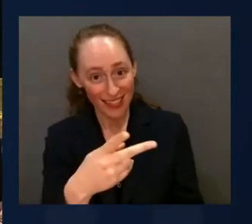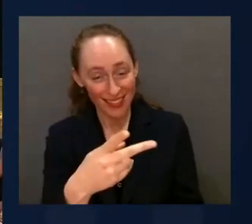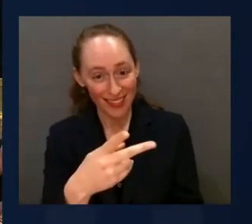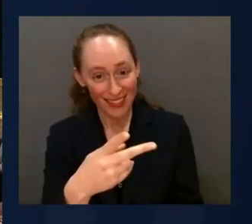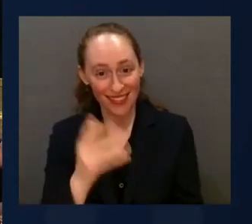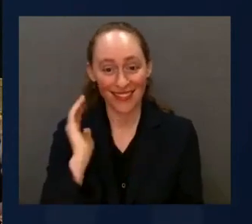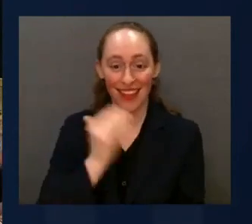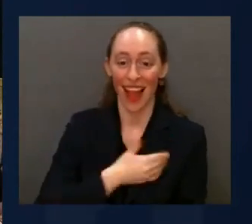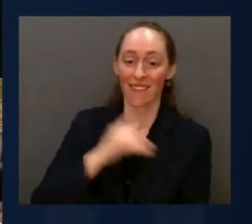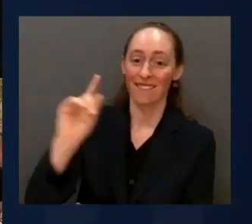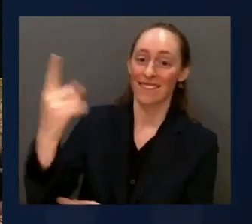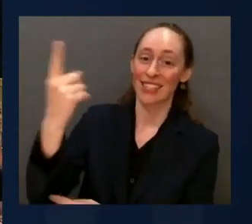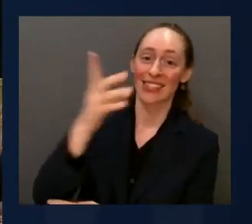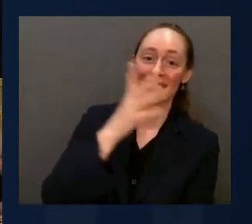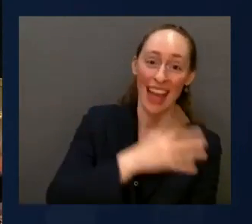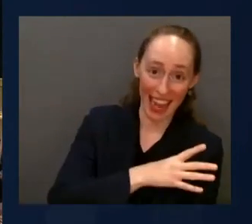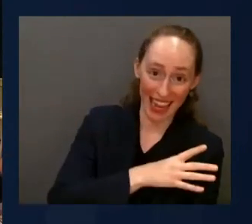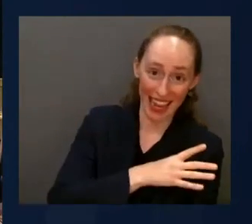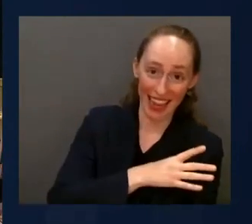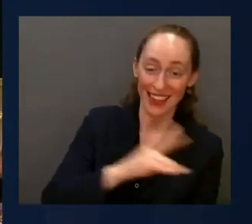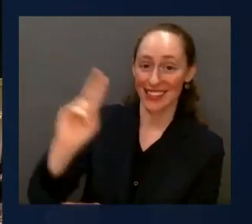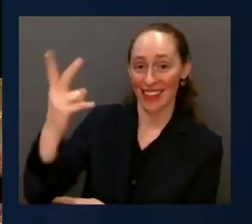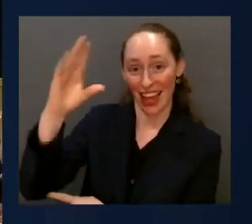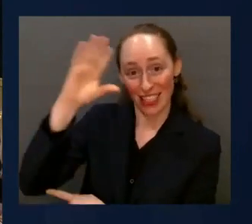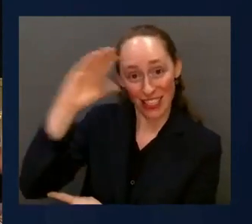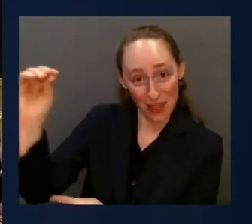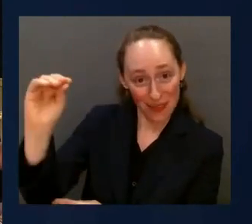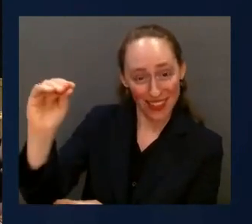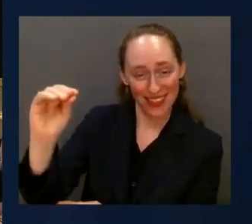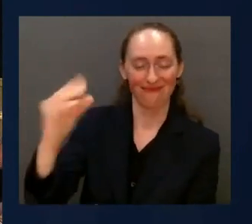there. Members of Congress,